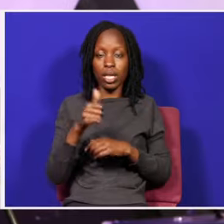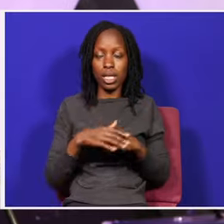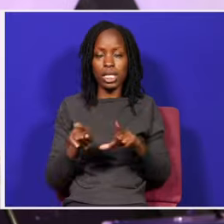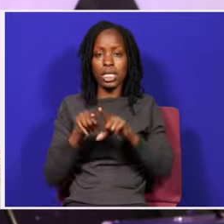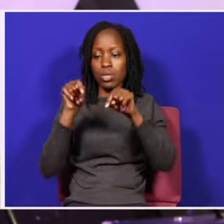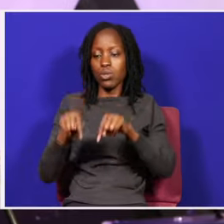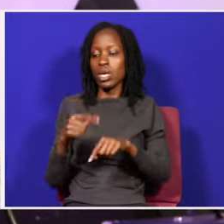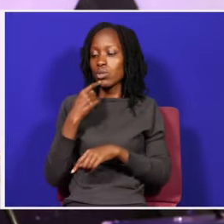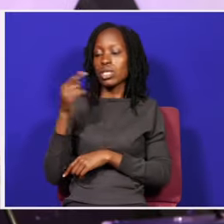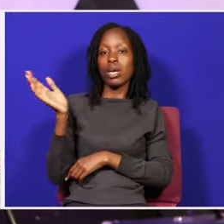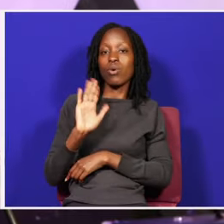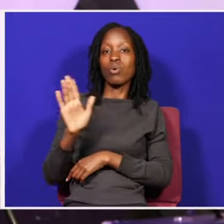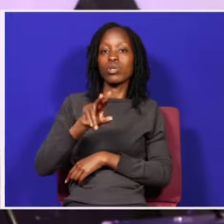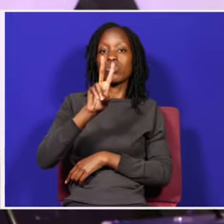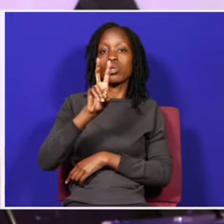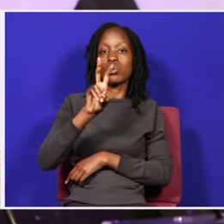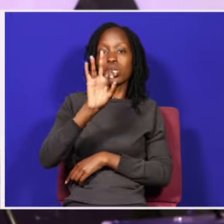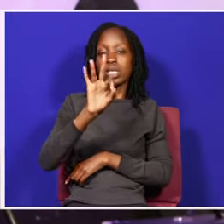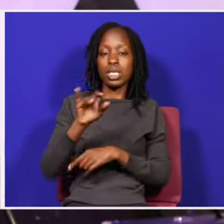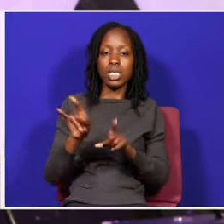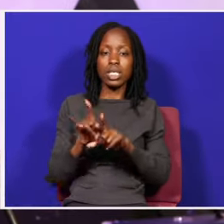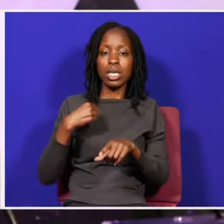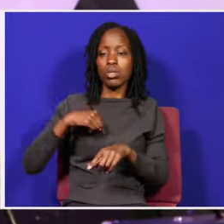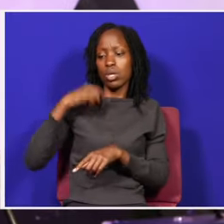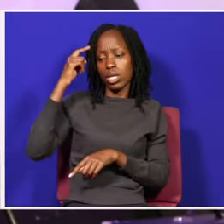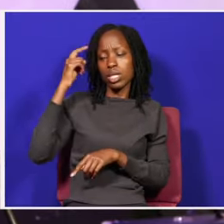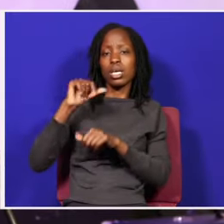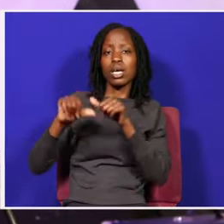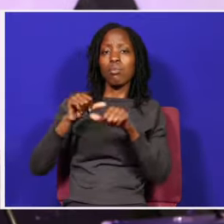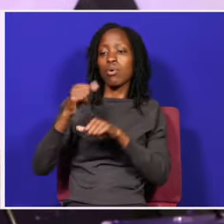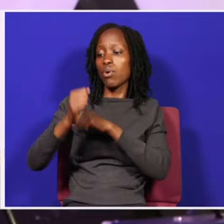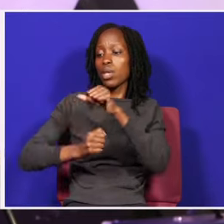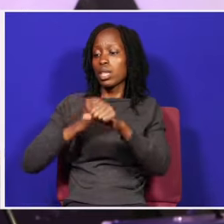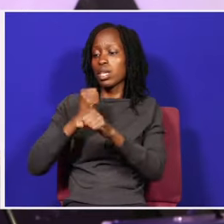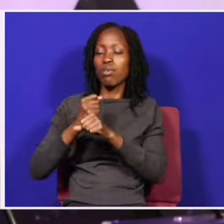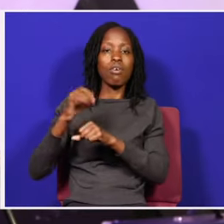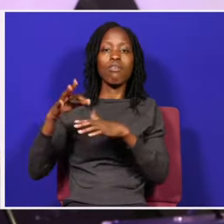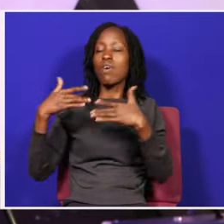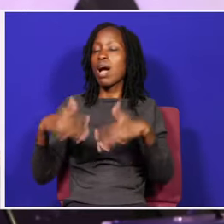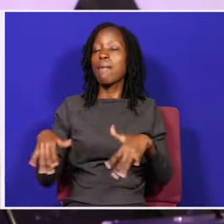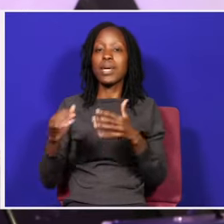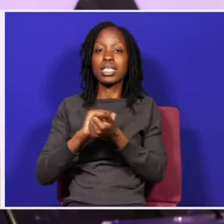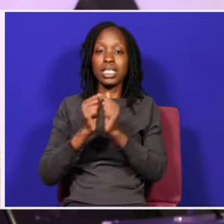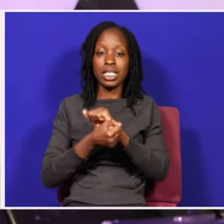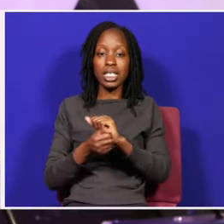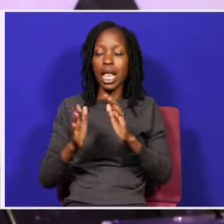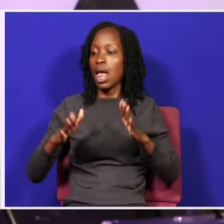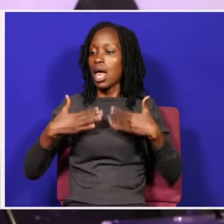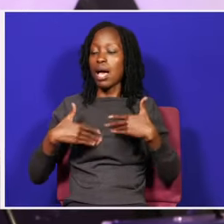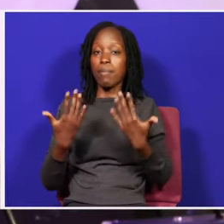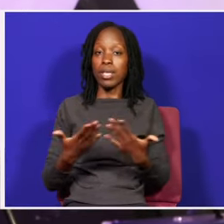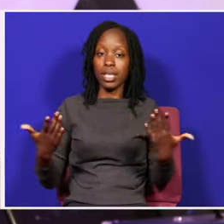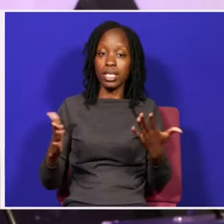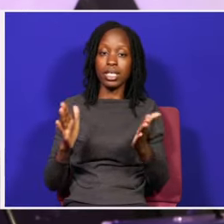say farewell to 2023, as we reflect upon a year of profound changes, exciting things,